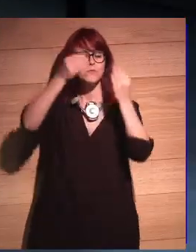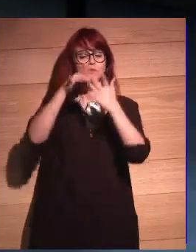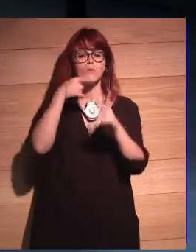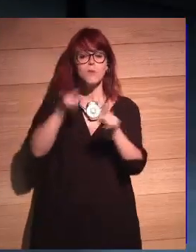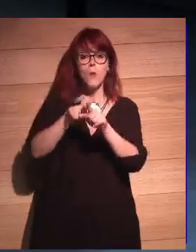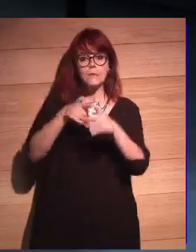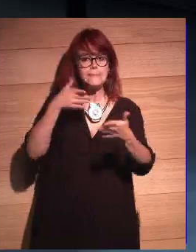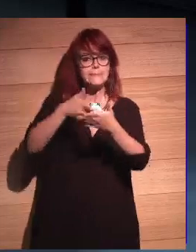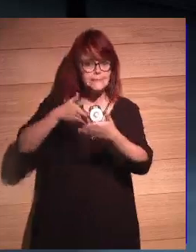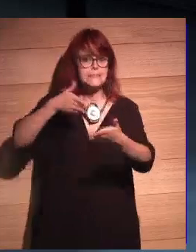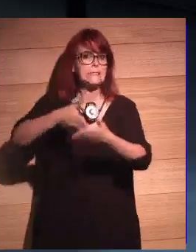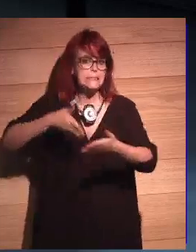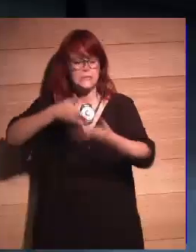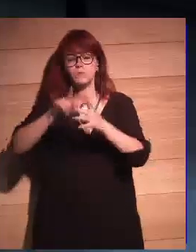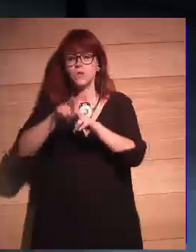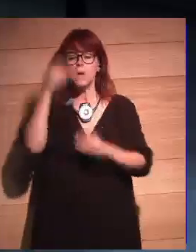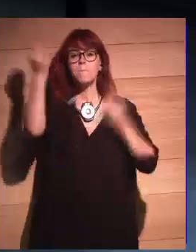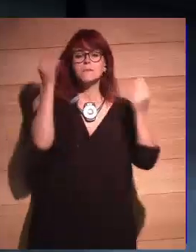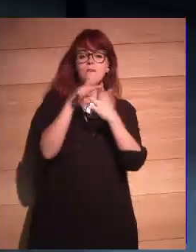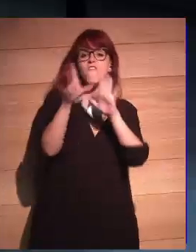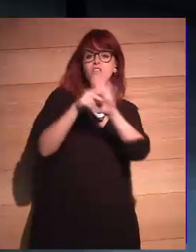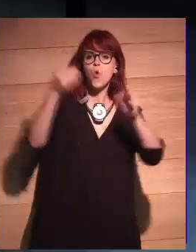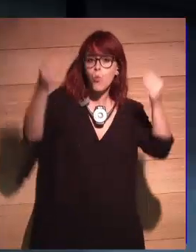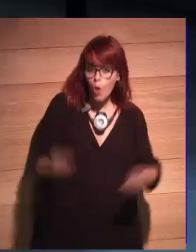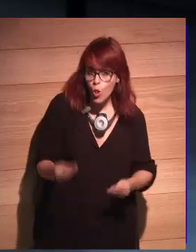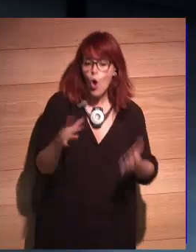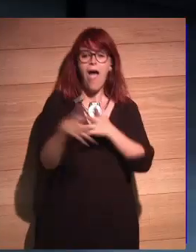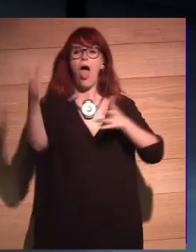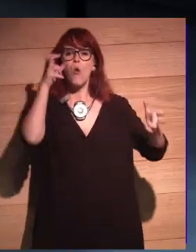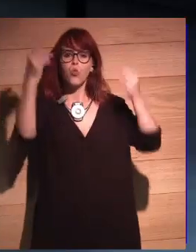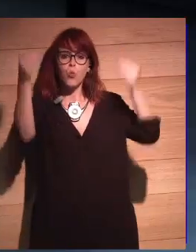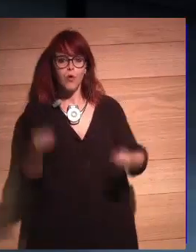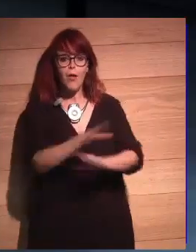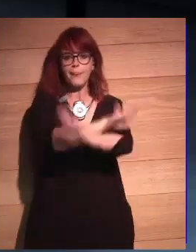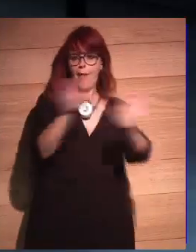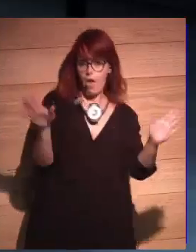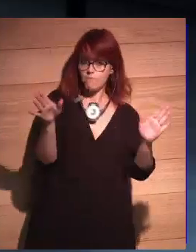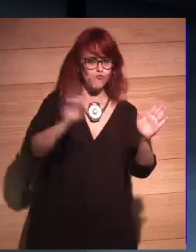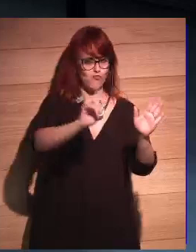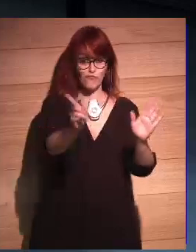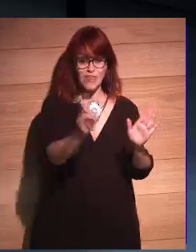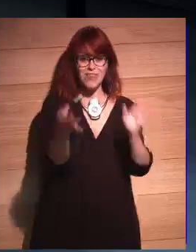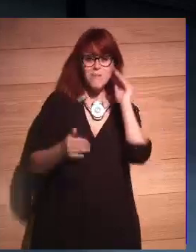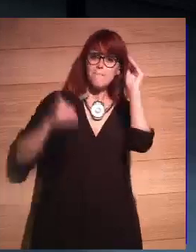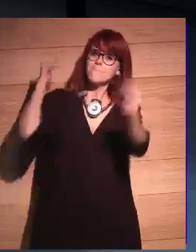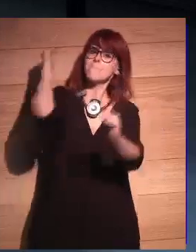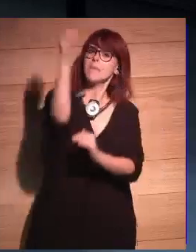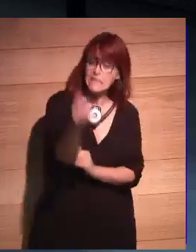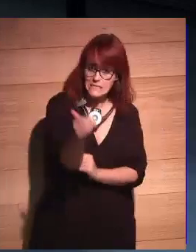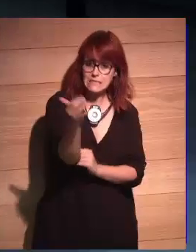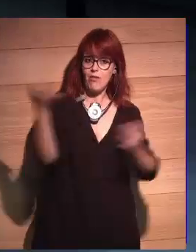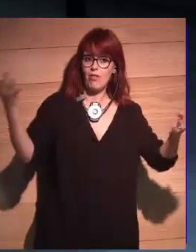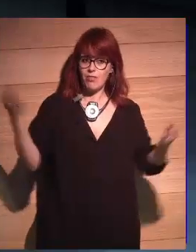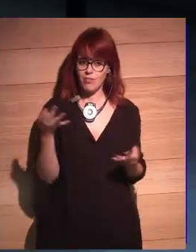to be better video, better audio, that's it. There's more than that. We have more